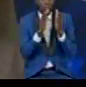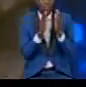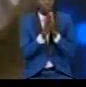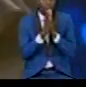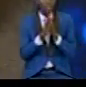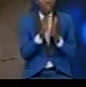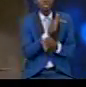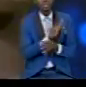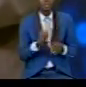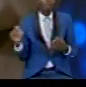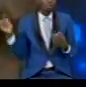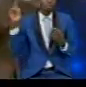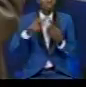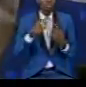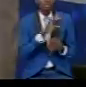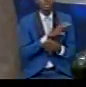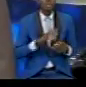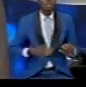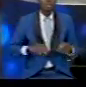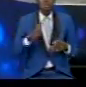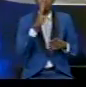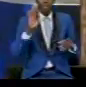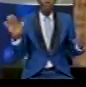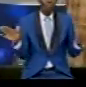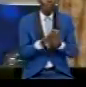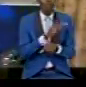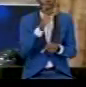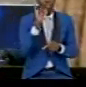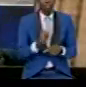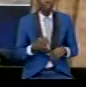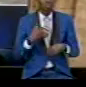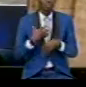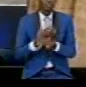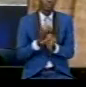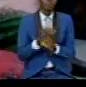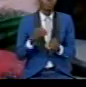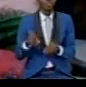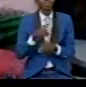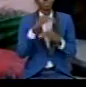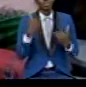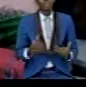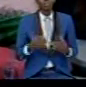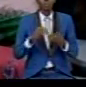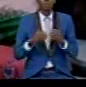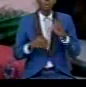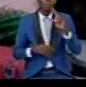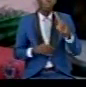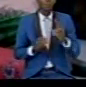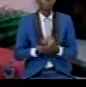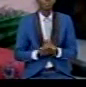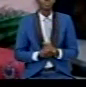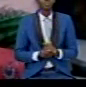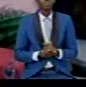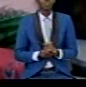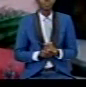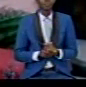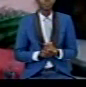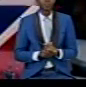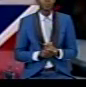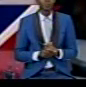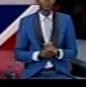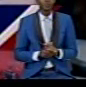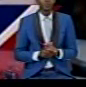until Christ be fully formed in you now. Three things we're looking at. Number one, traveling